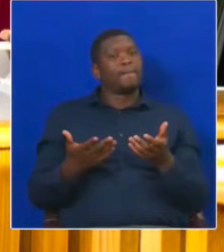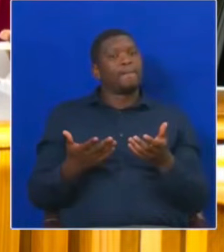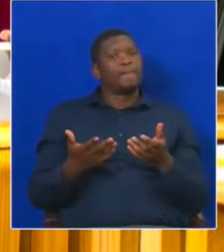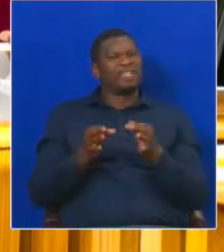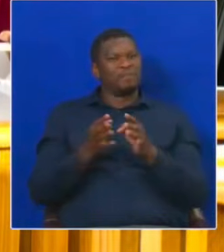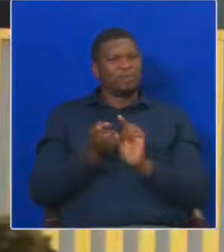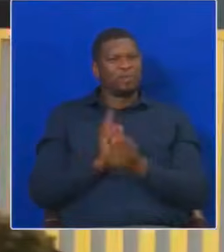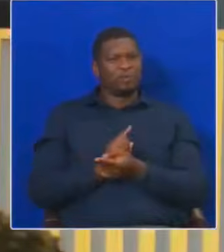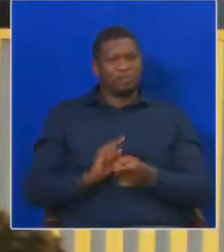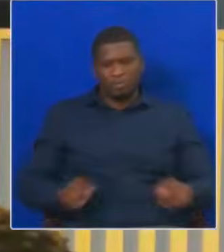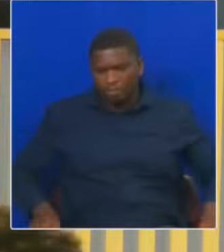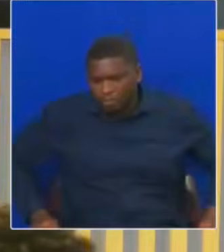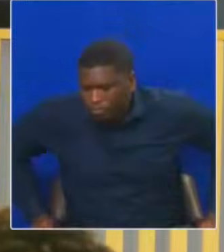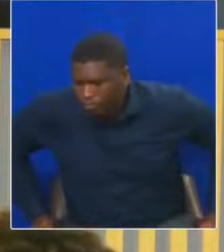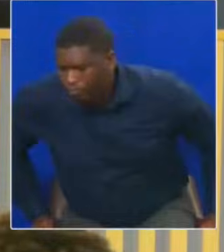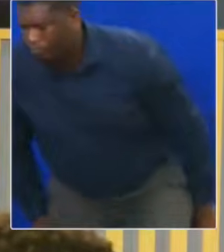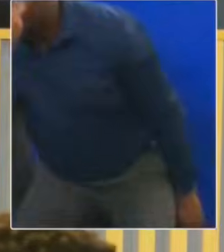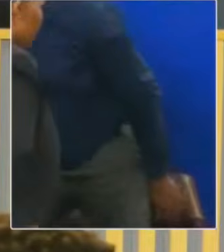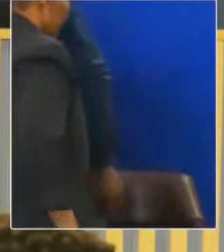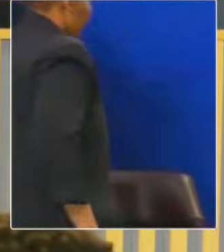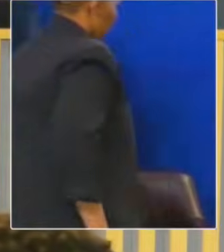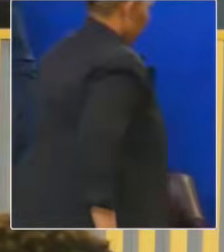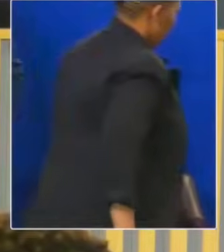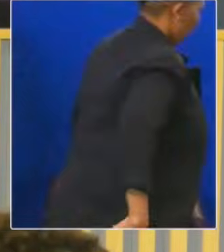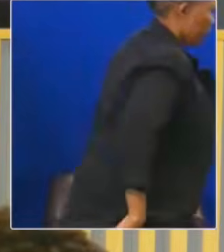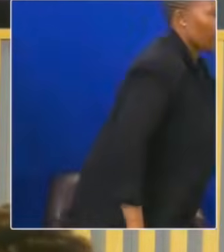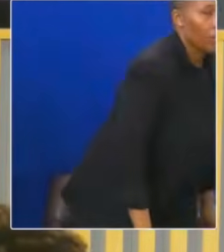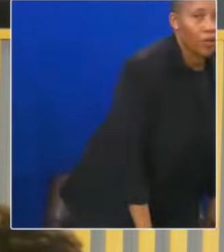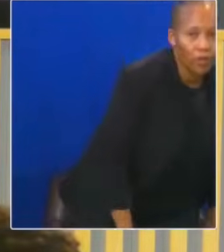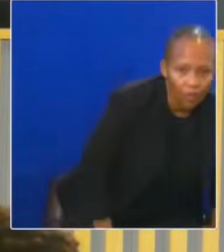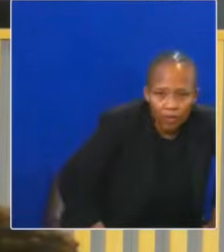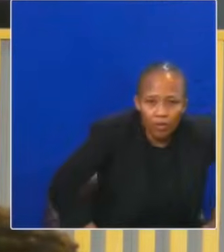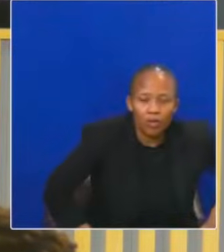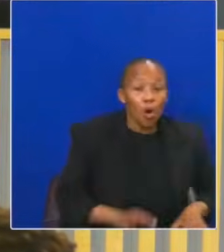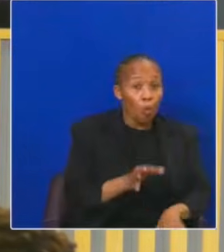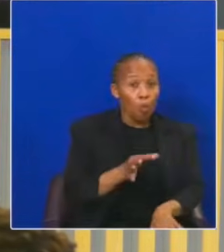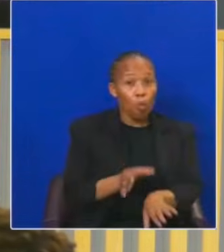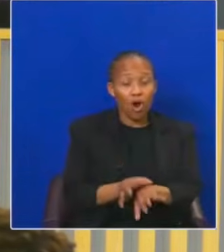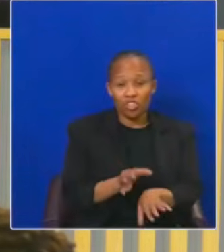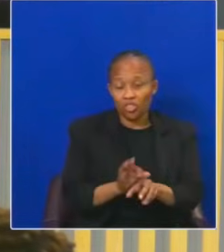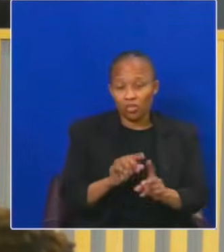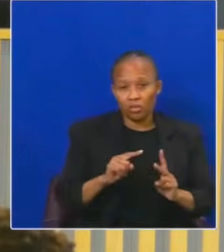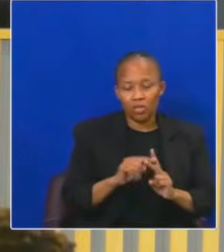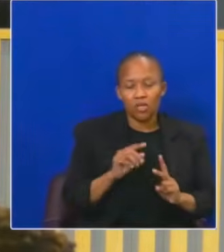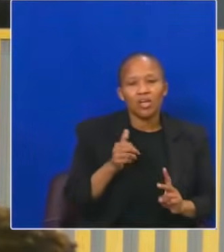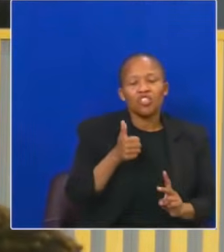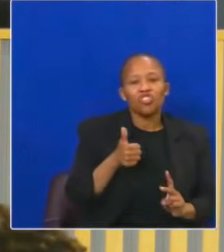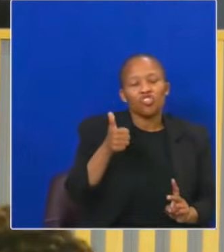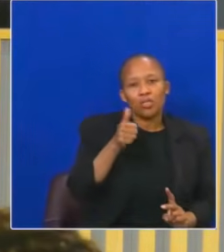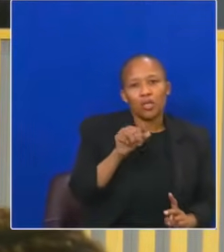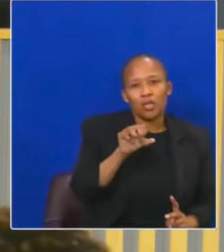General Sibia and his allies wants him to